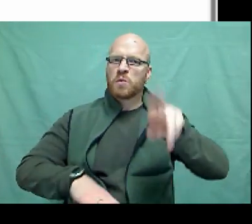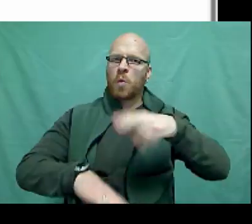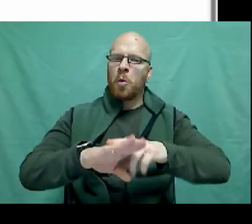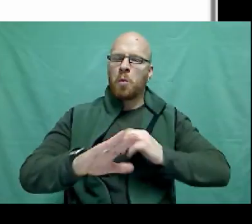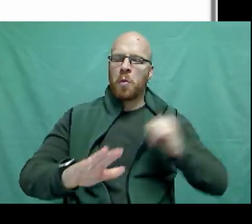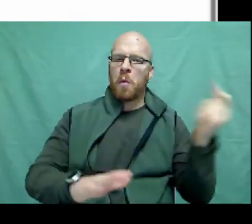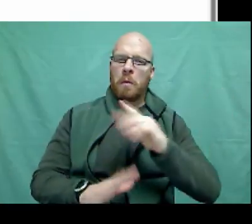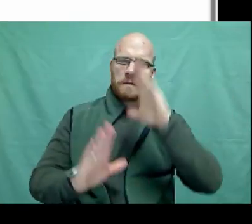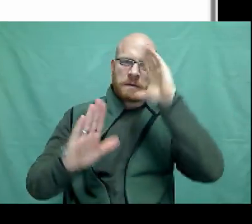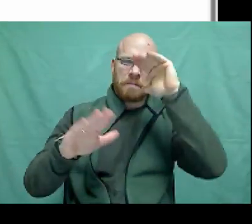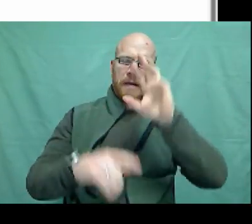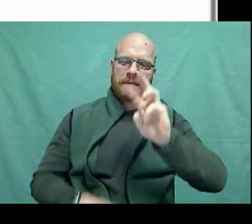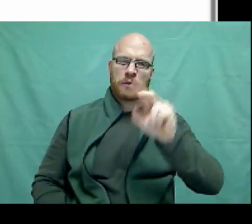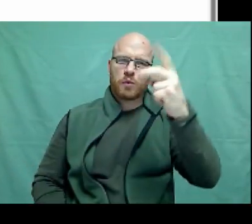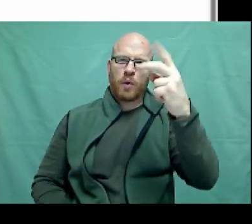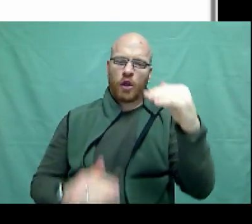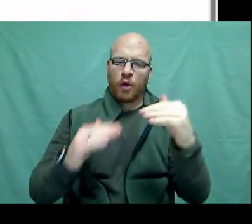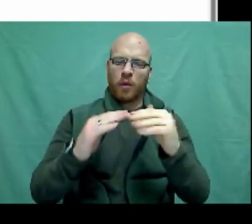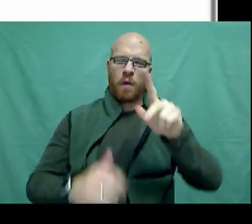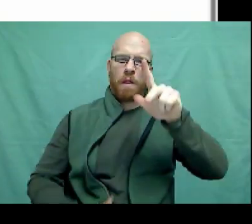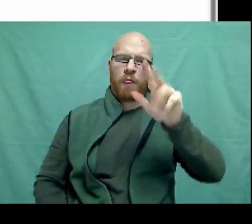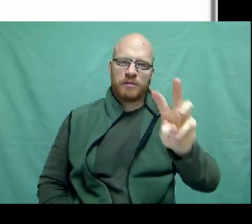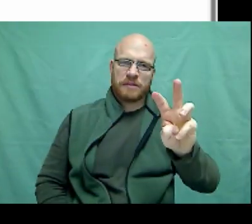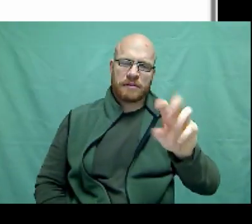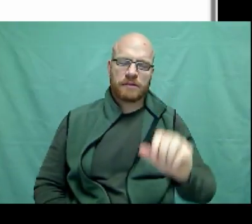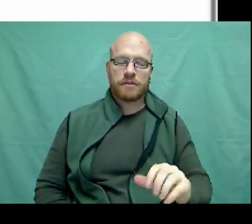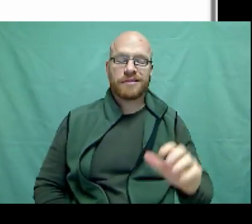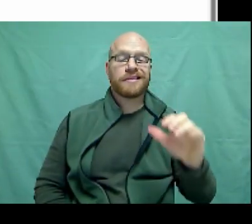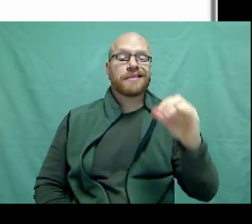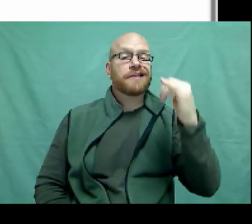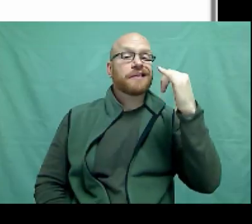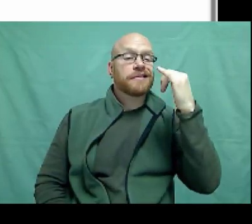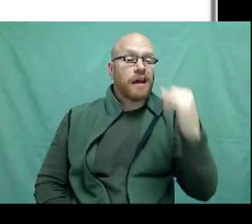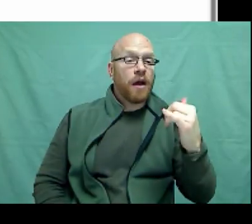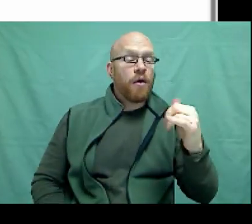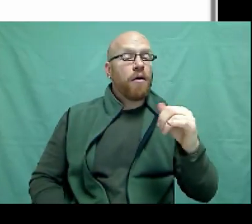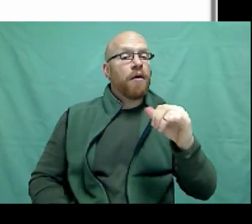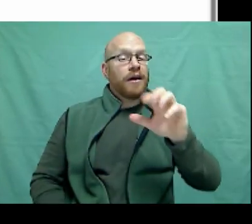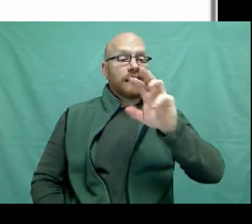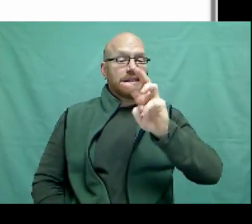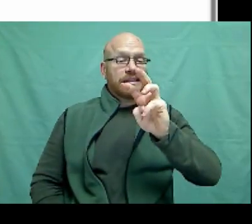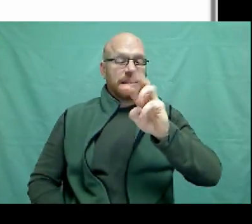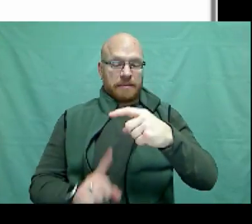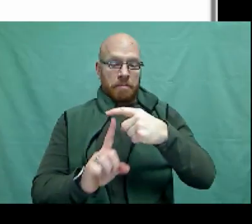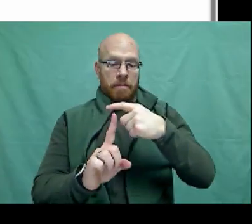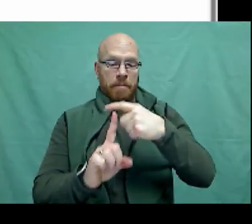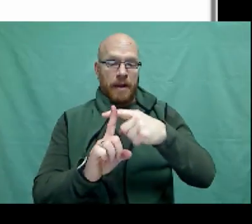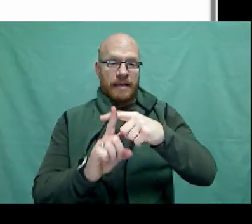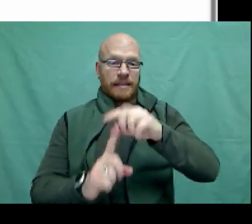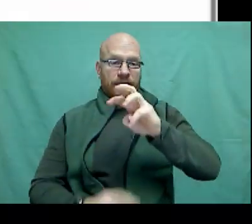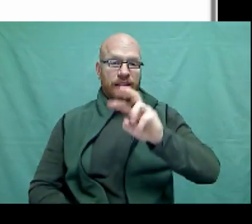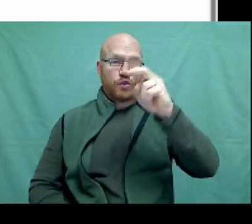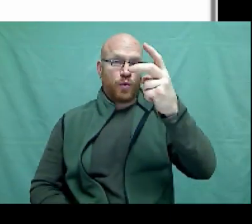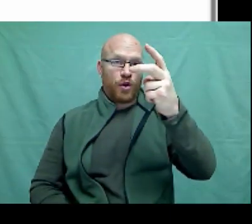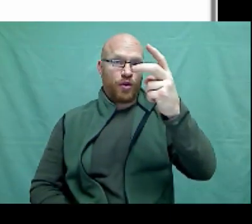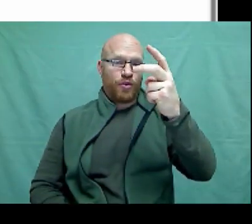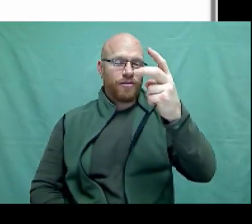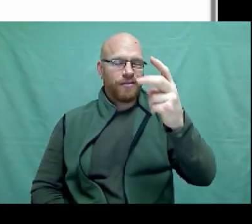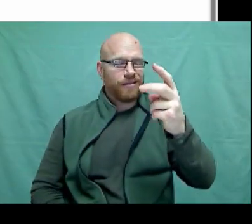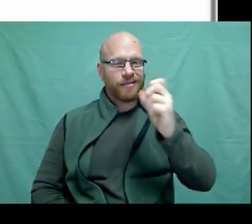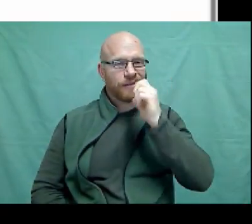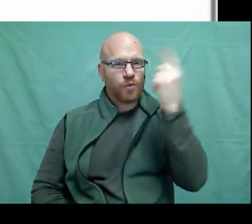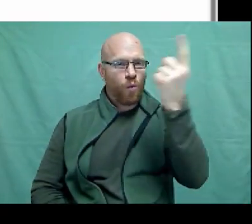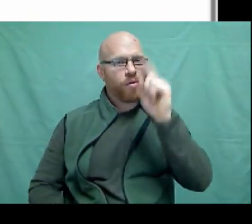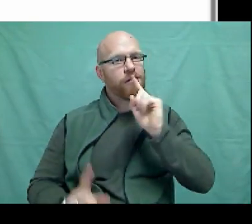Okay, that's one answer we all expect 6 squared equals 36. That's normal to us, quote unquote. That's